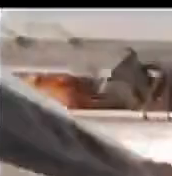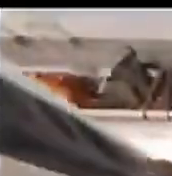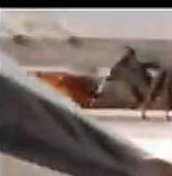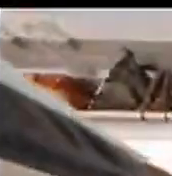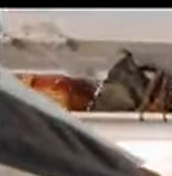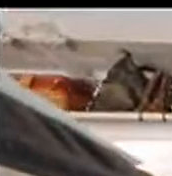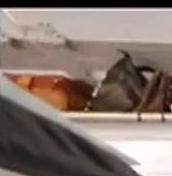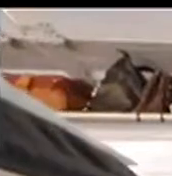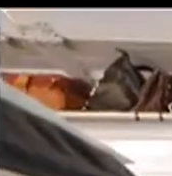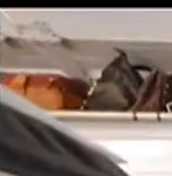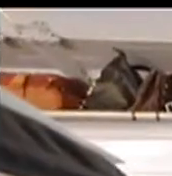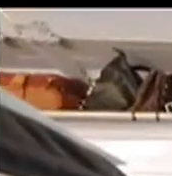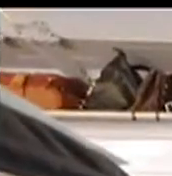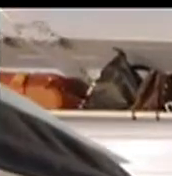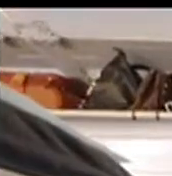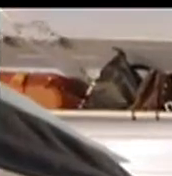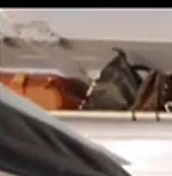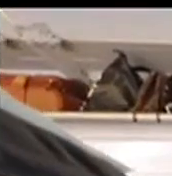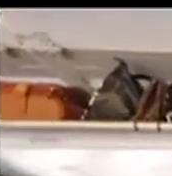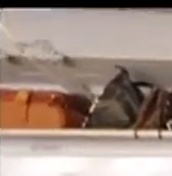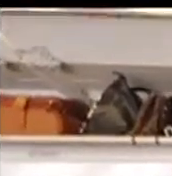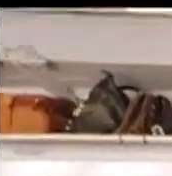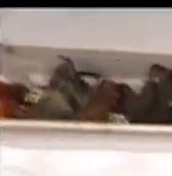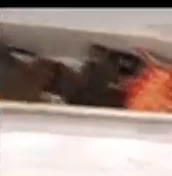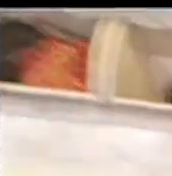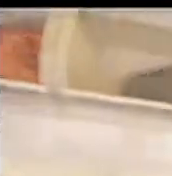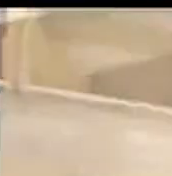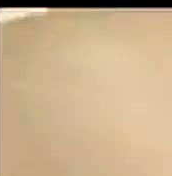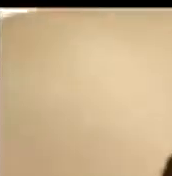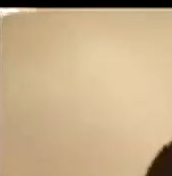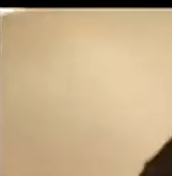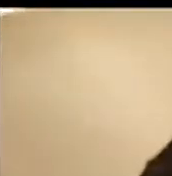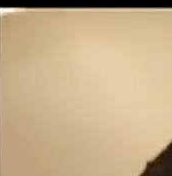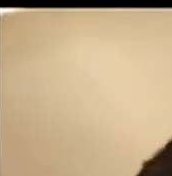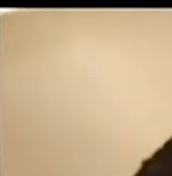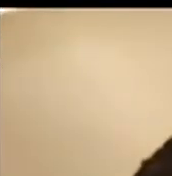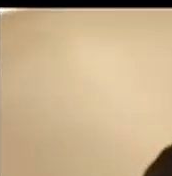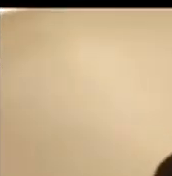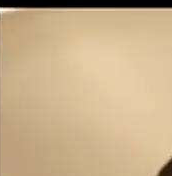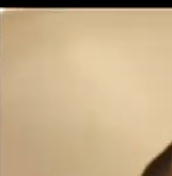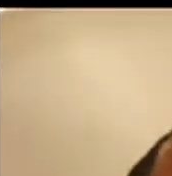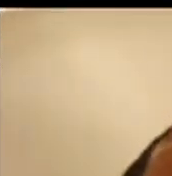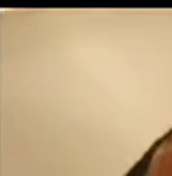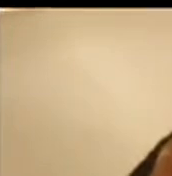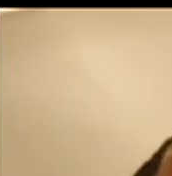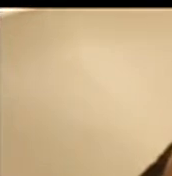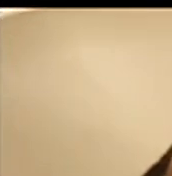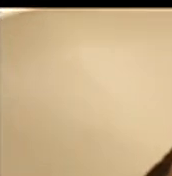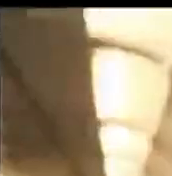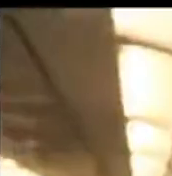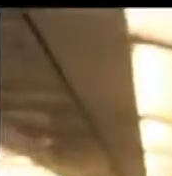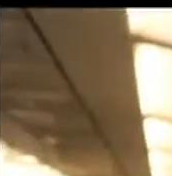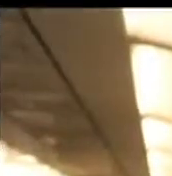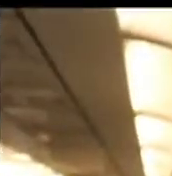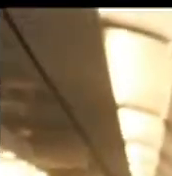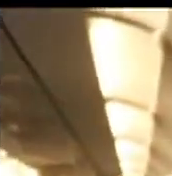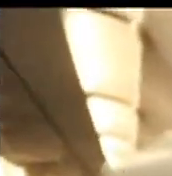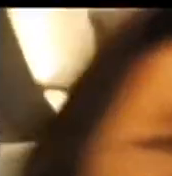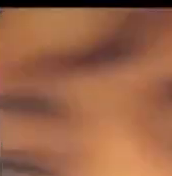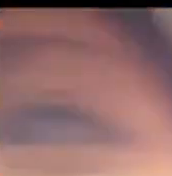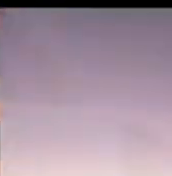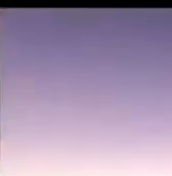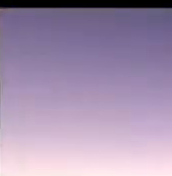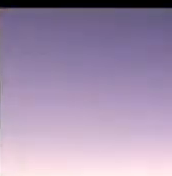We'll do a right hand turn out and we'll climb to, at this stage, half an hour. Half an hour. We land. Sunset.